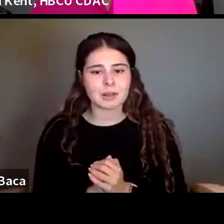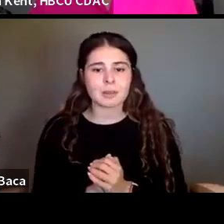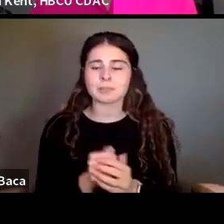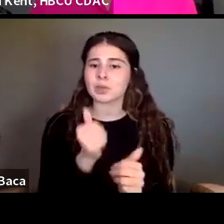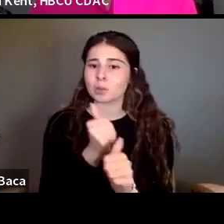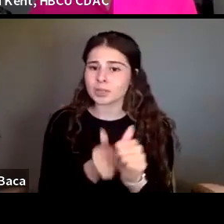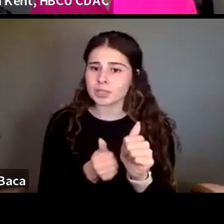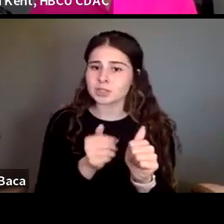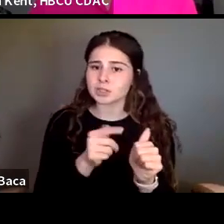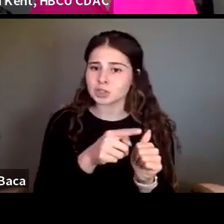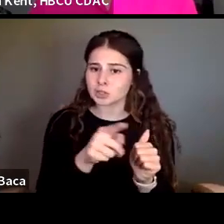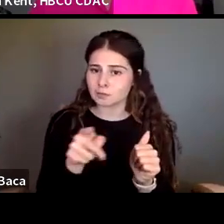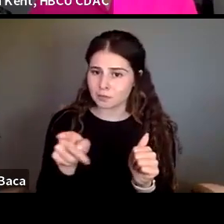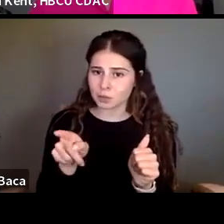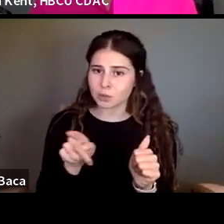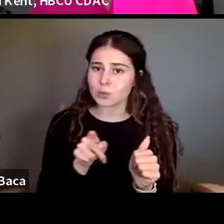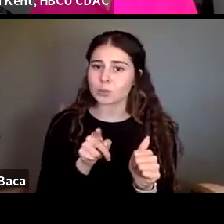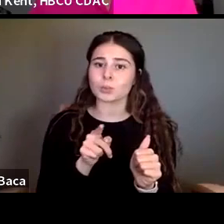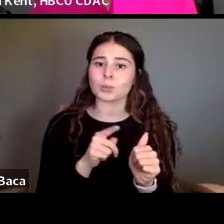very specific